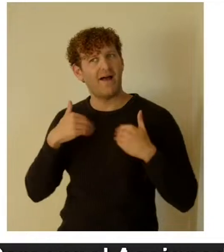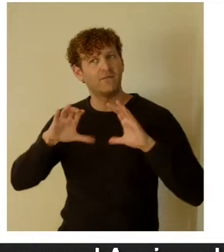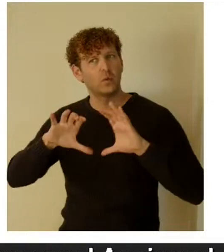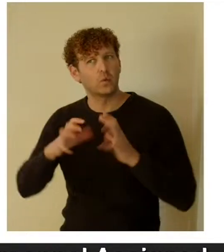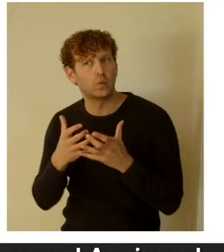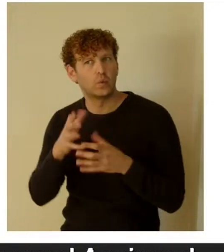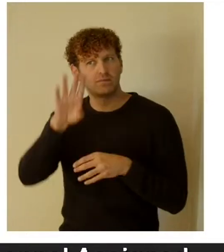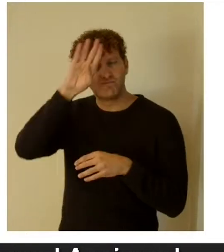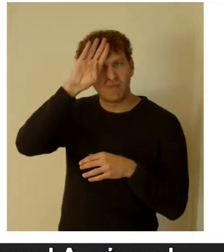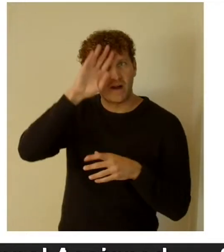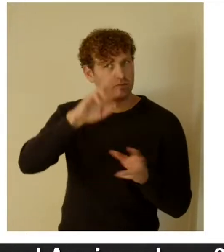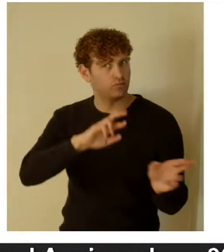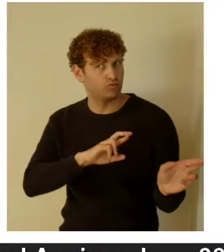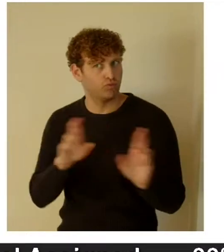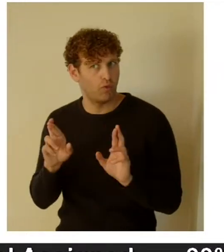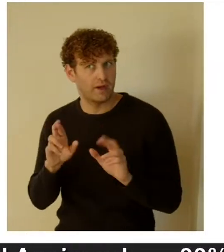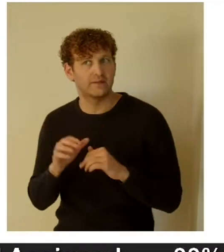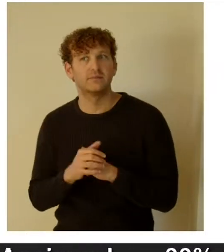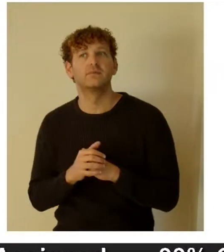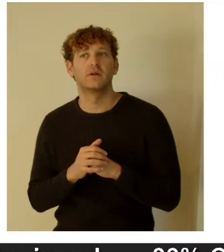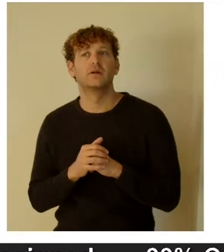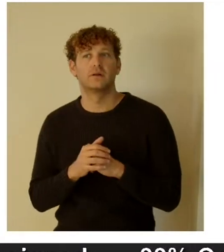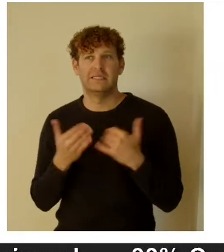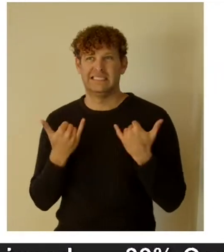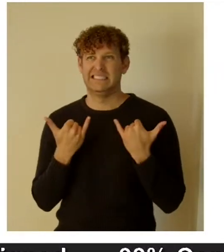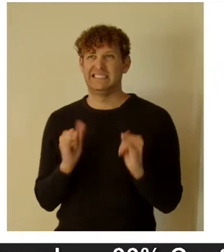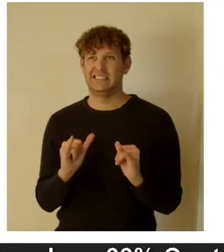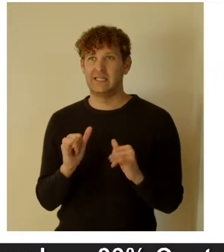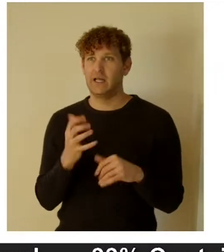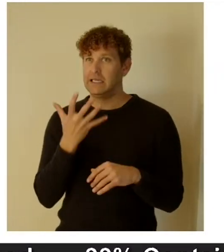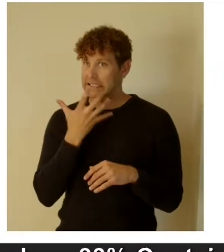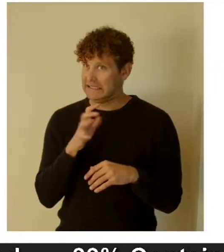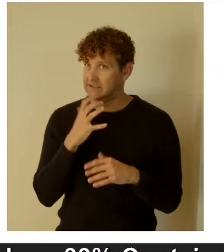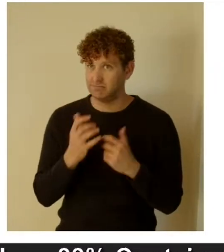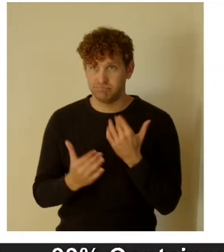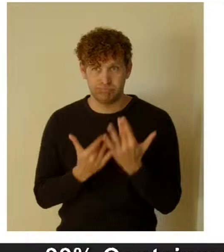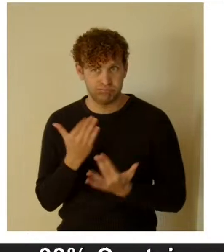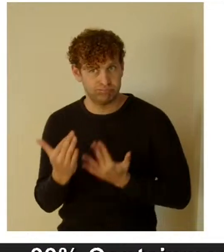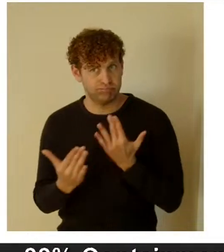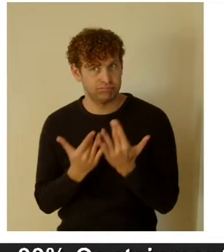Like I've mentioned before, there's still a lot of heat out there. I literally just came from there.